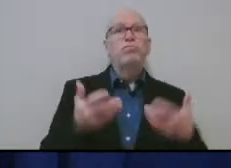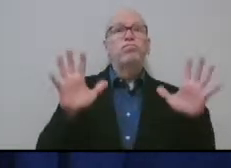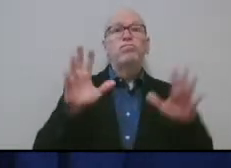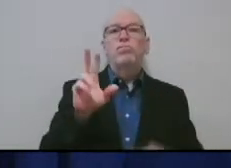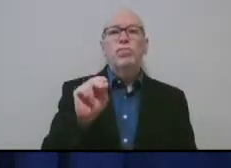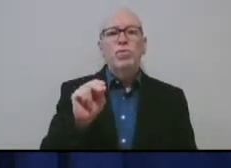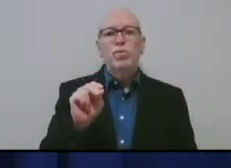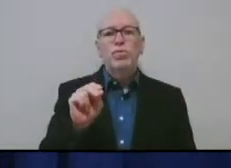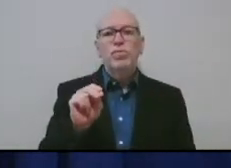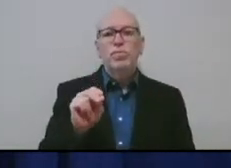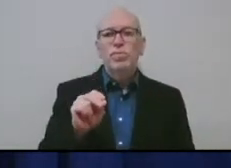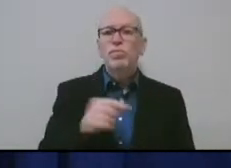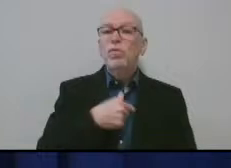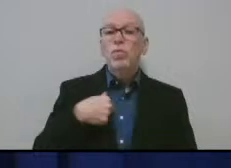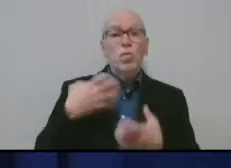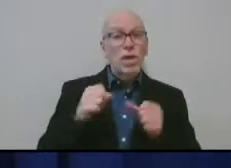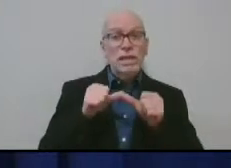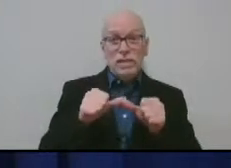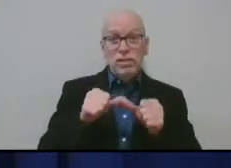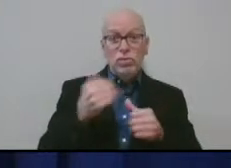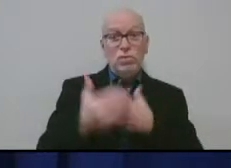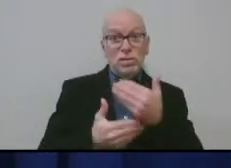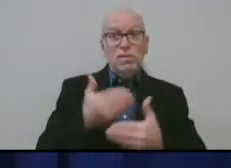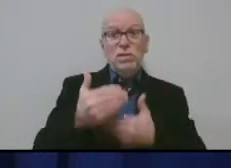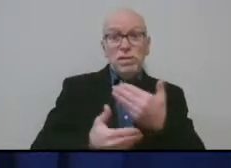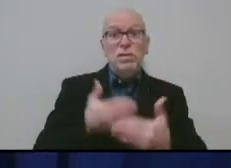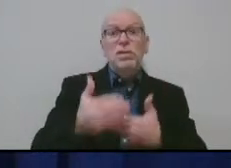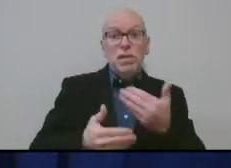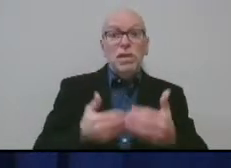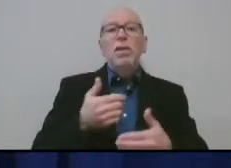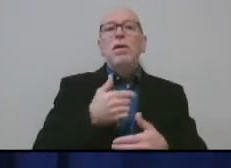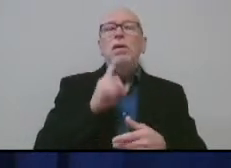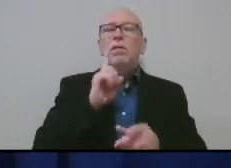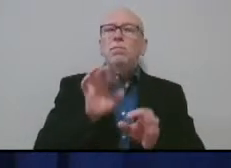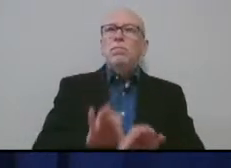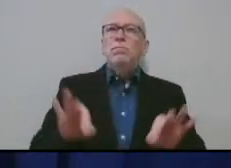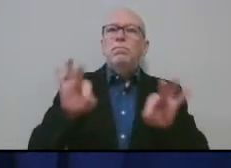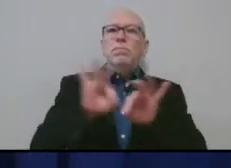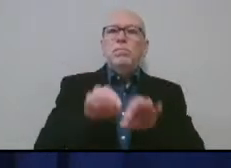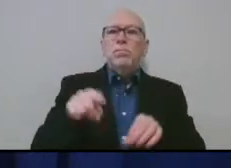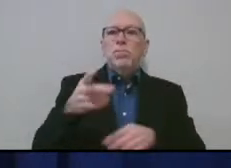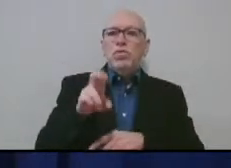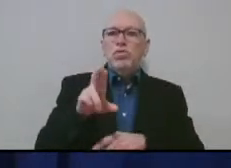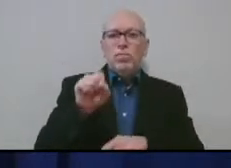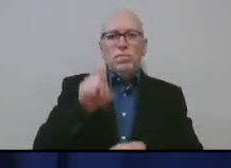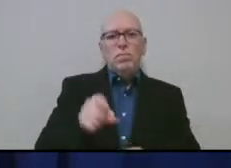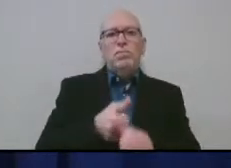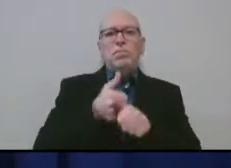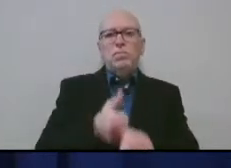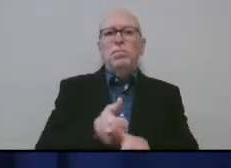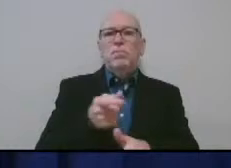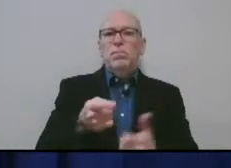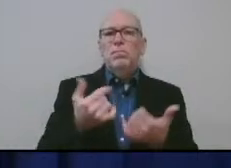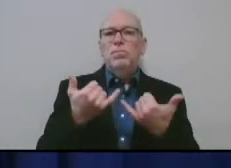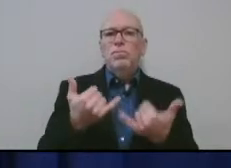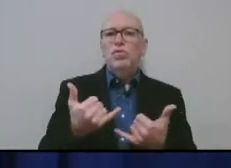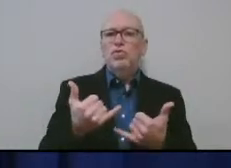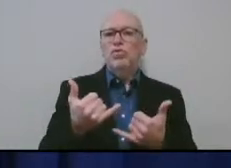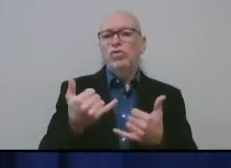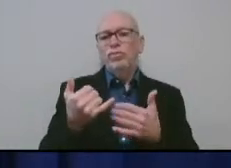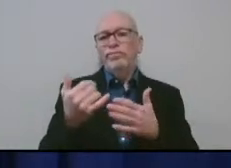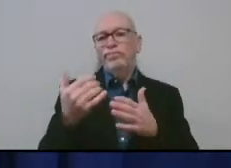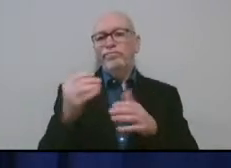to continue to move in the right direction, it is absolutely critical that Hoosiers adhere to the current guidance in their